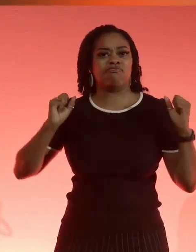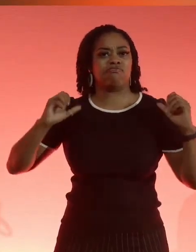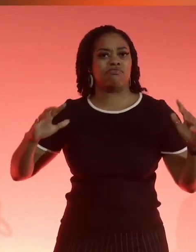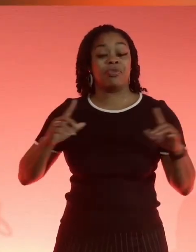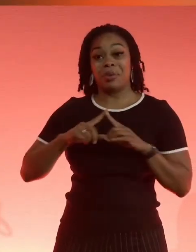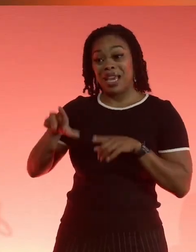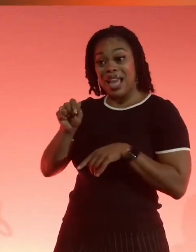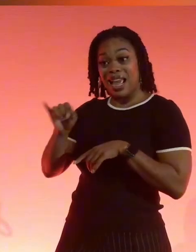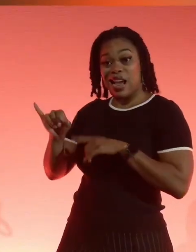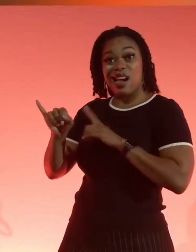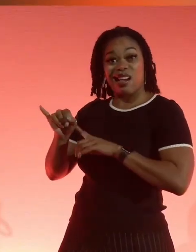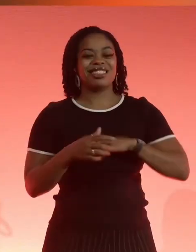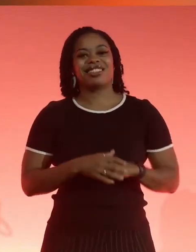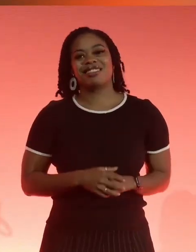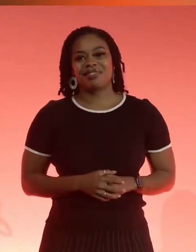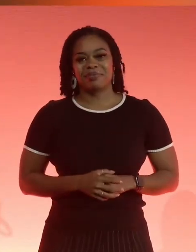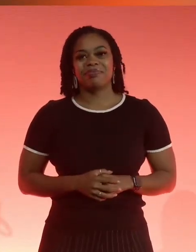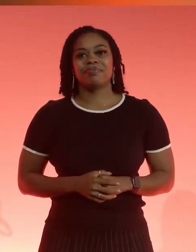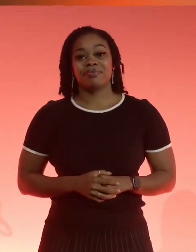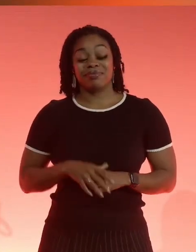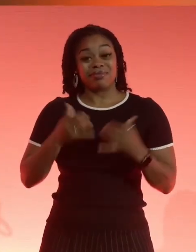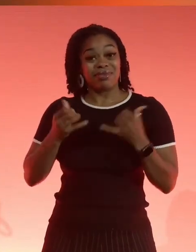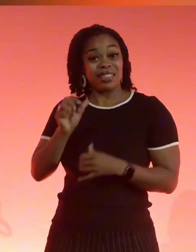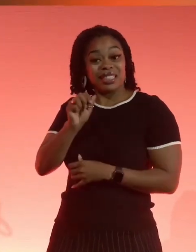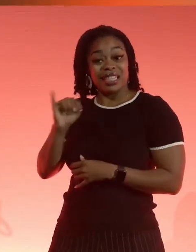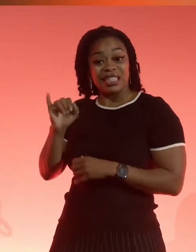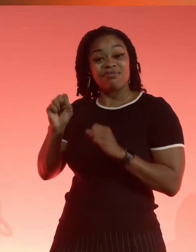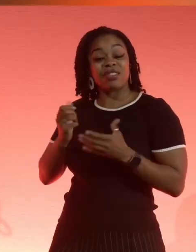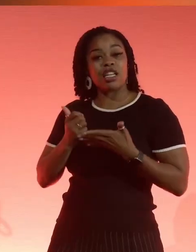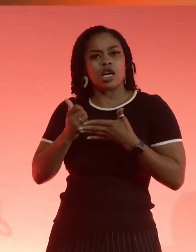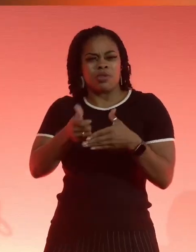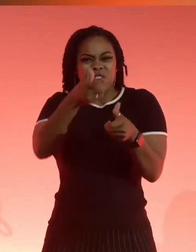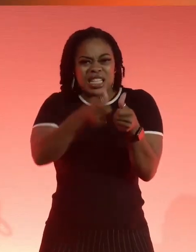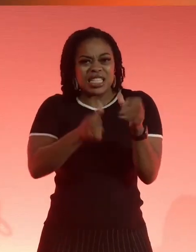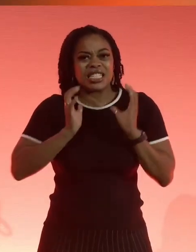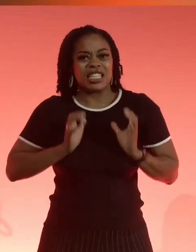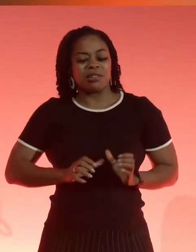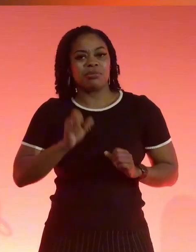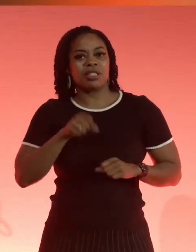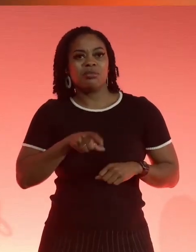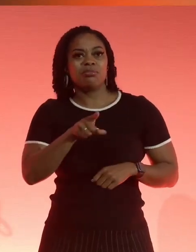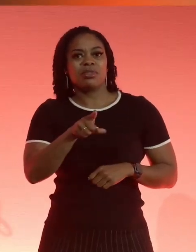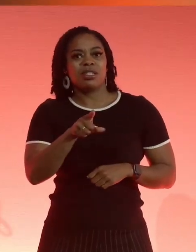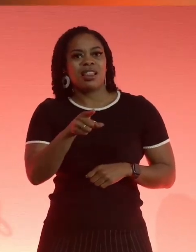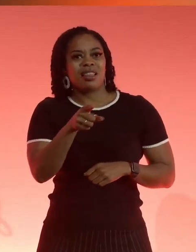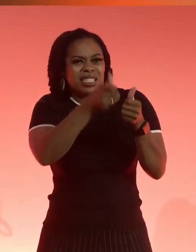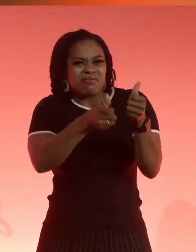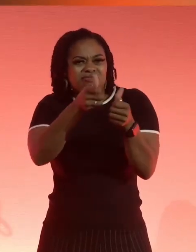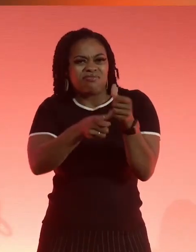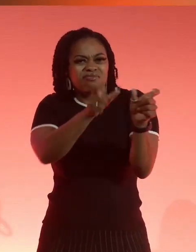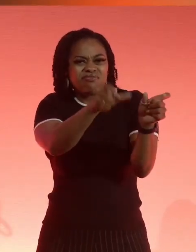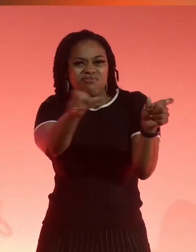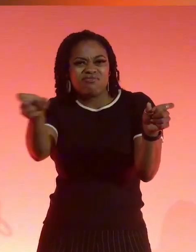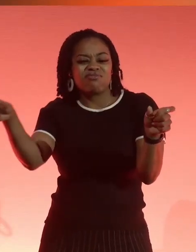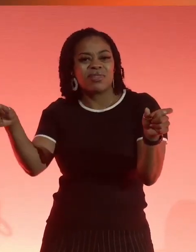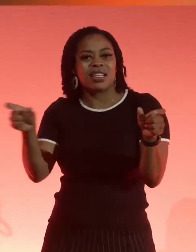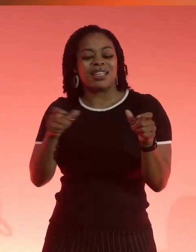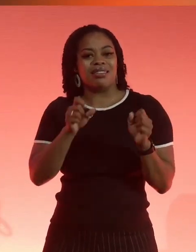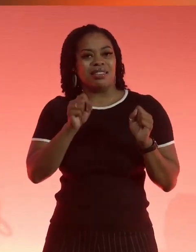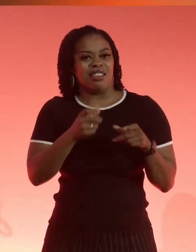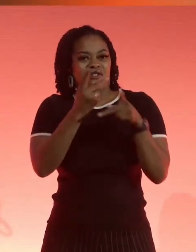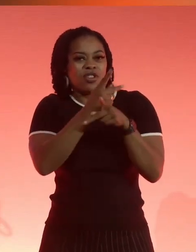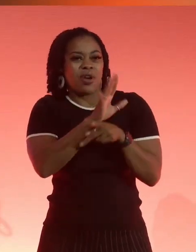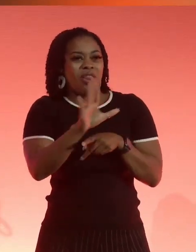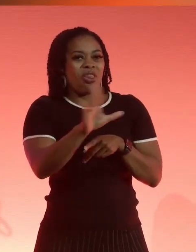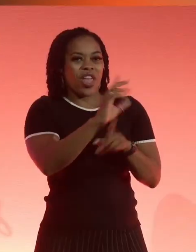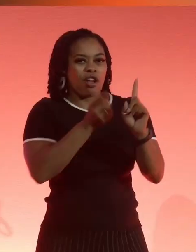AI changes that game. It lets you treat every single customer like a segment of one and maps their intent to